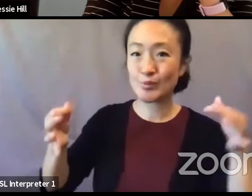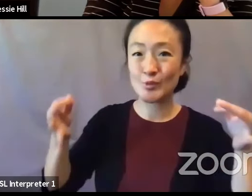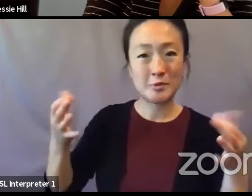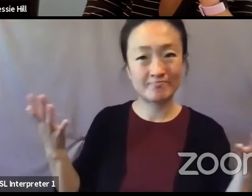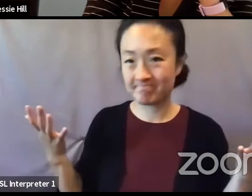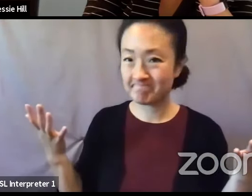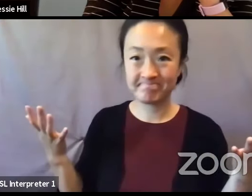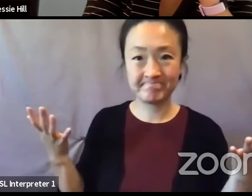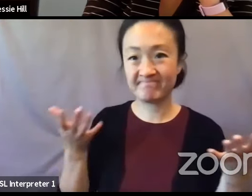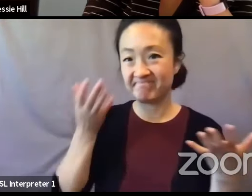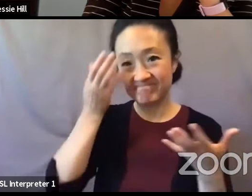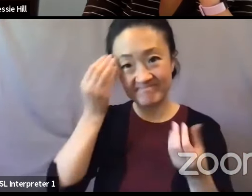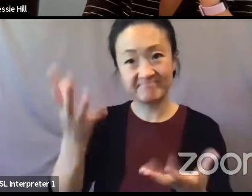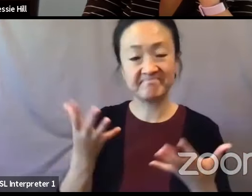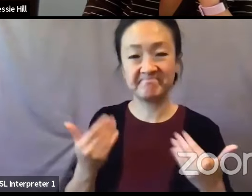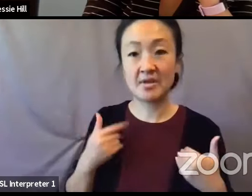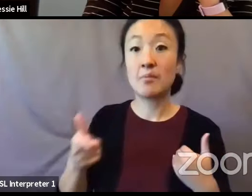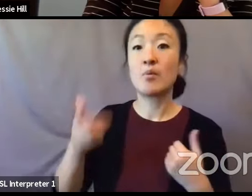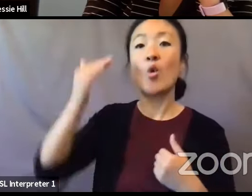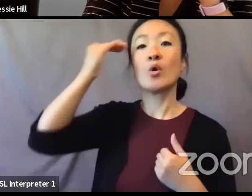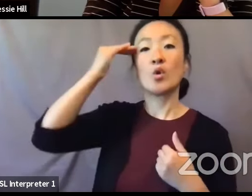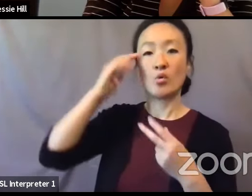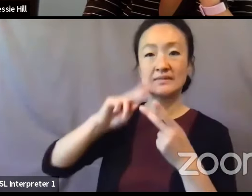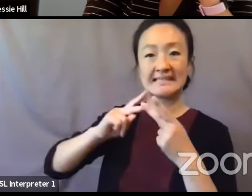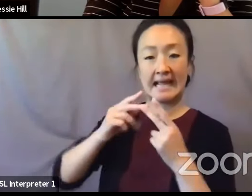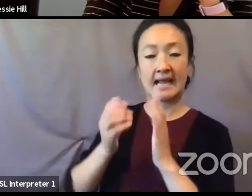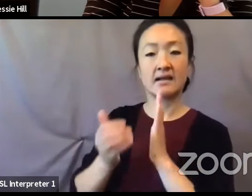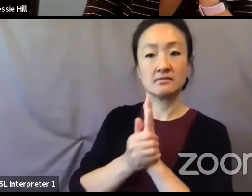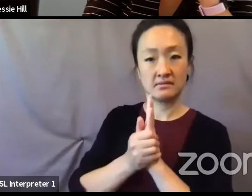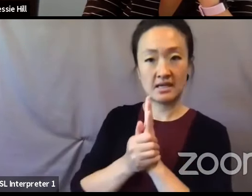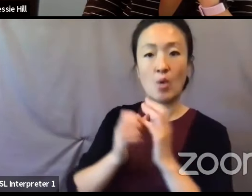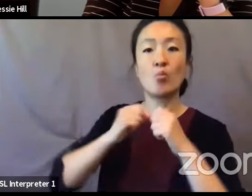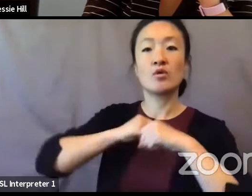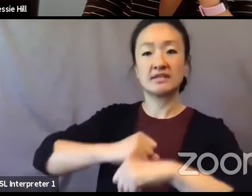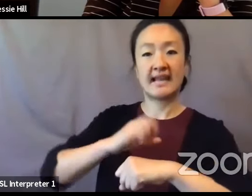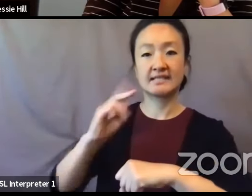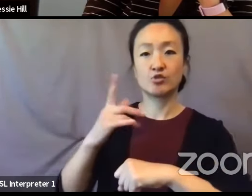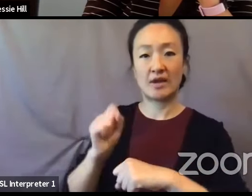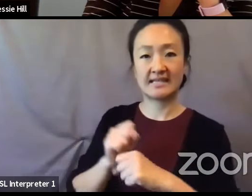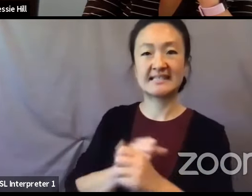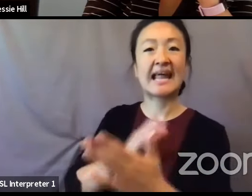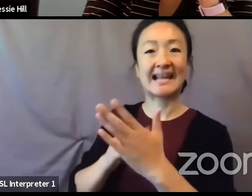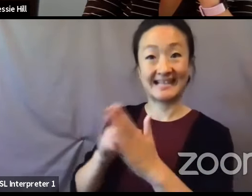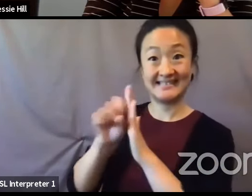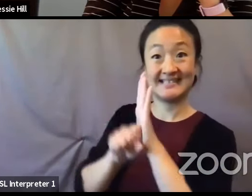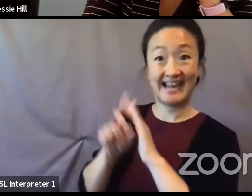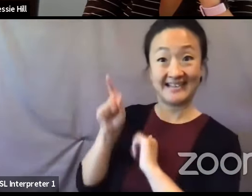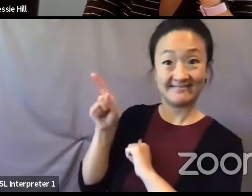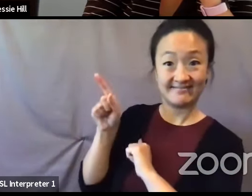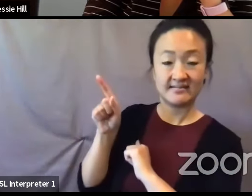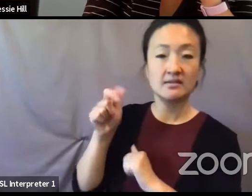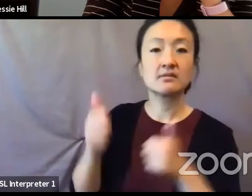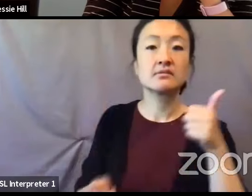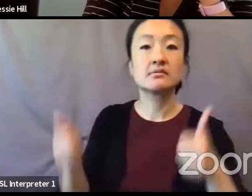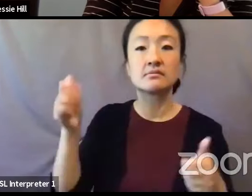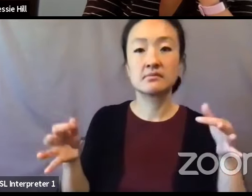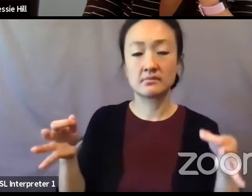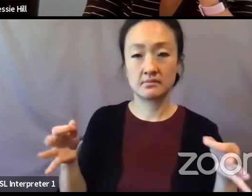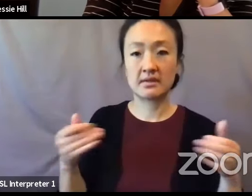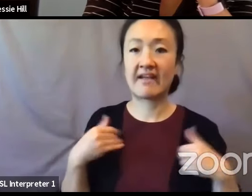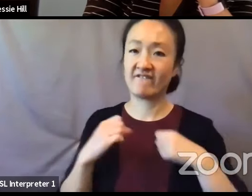that the Second Amendment protects a right that is incorporated against the state and that the Supreme Court has said is